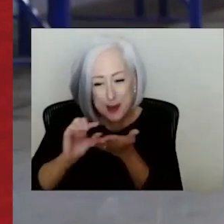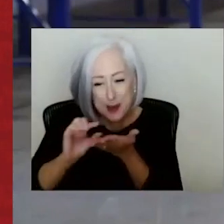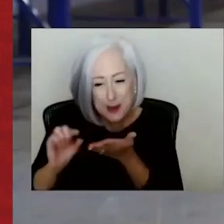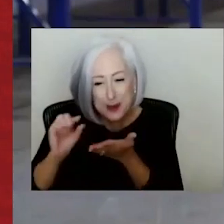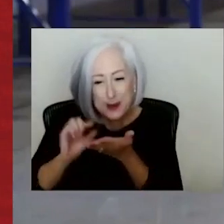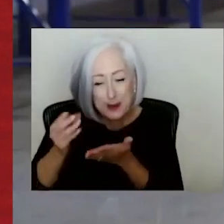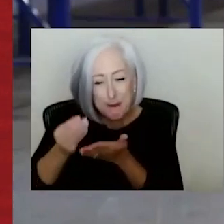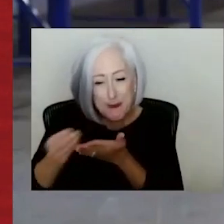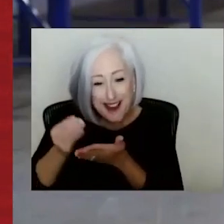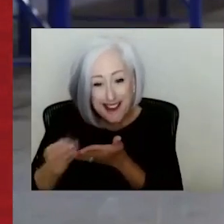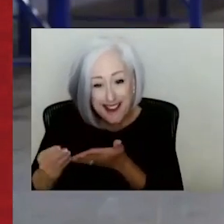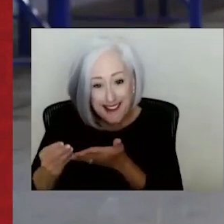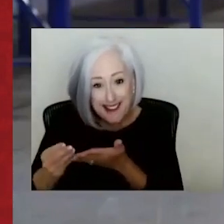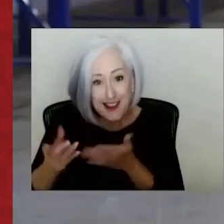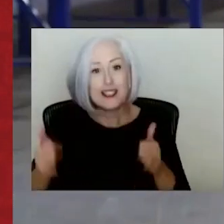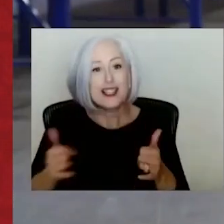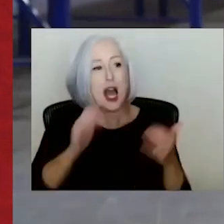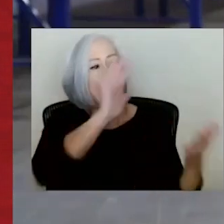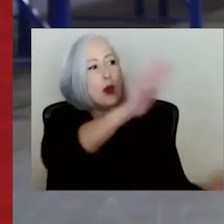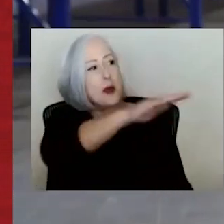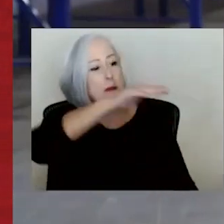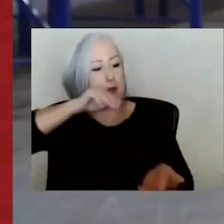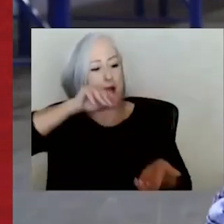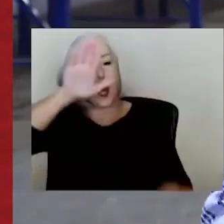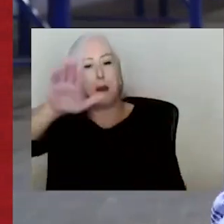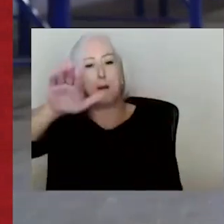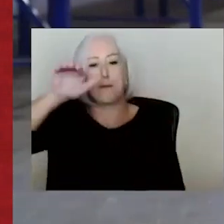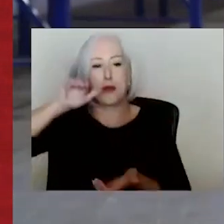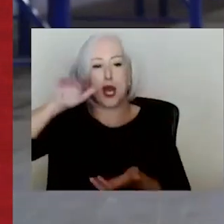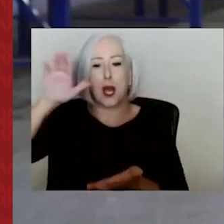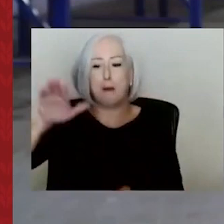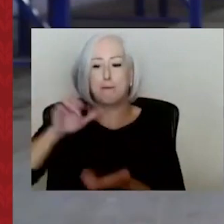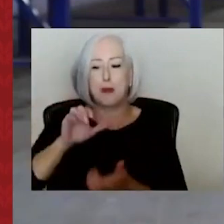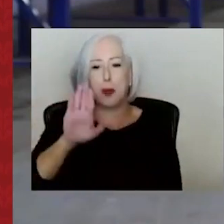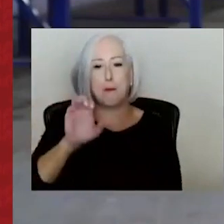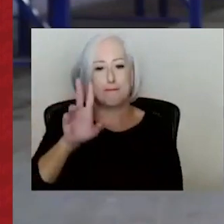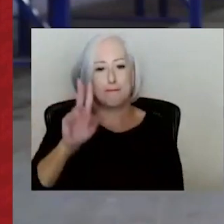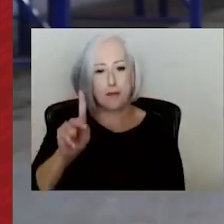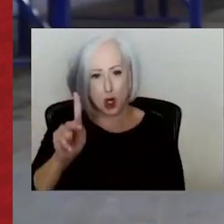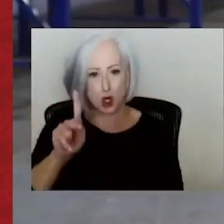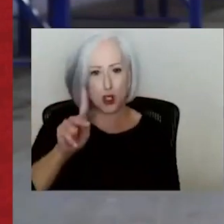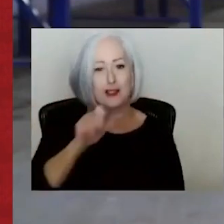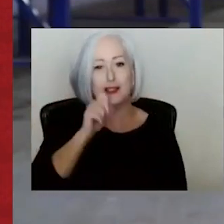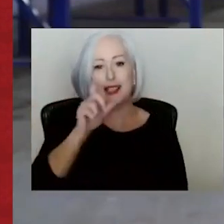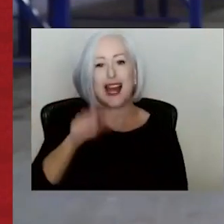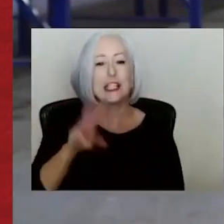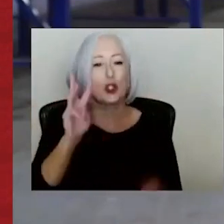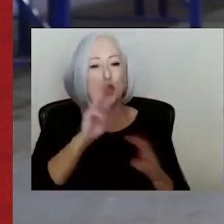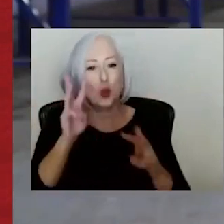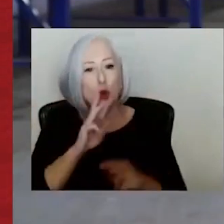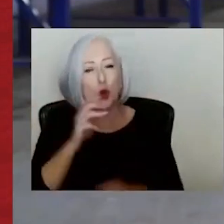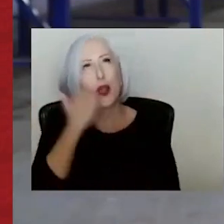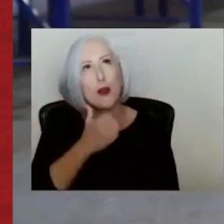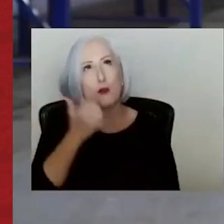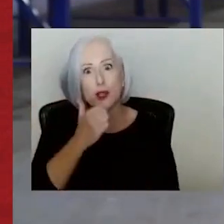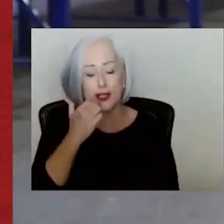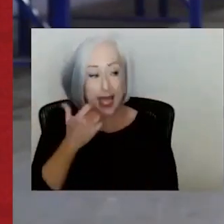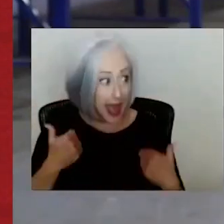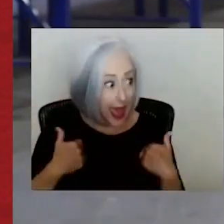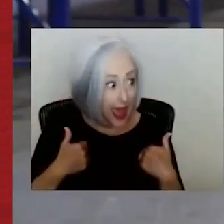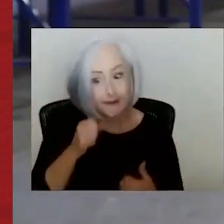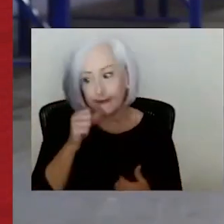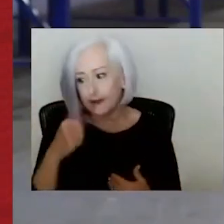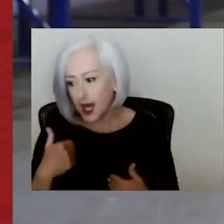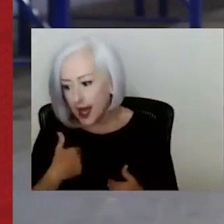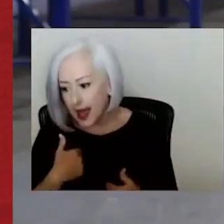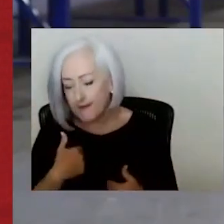day, now we buy the supplies in bulk. We don't have to worry about them every single day. We know that we have a stable